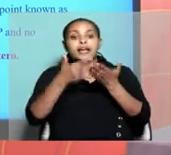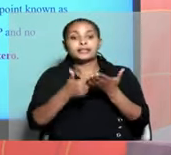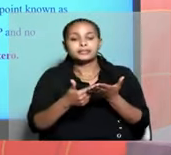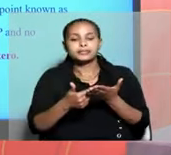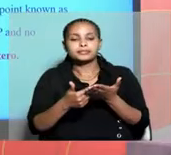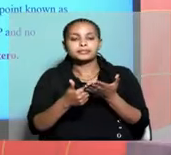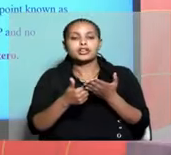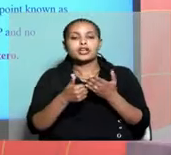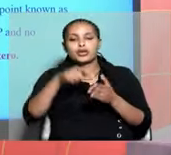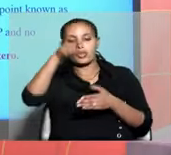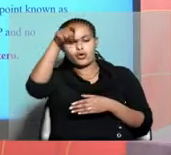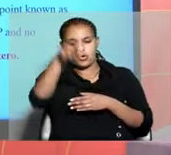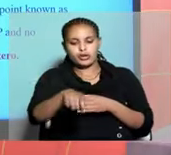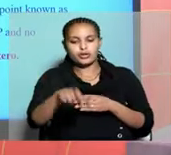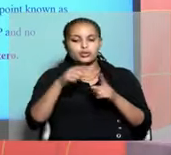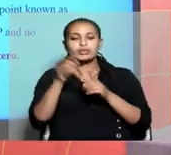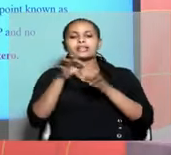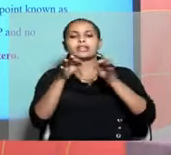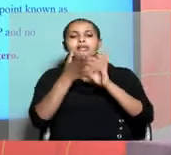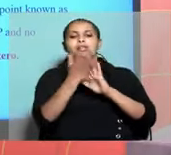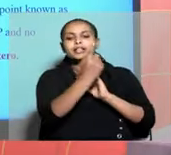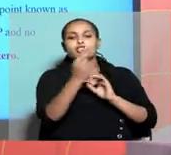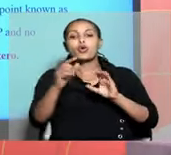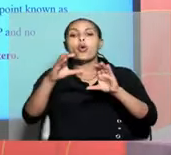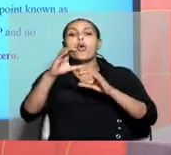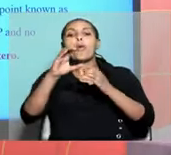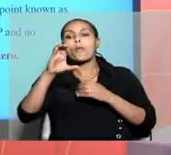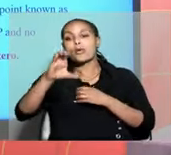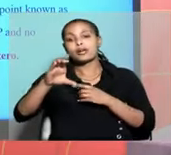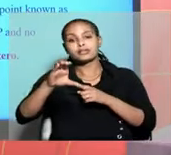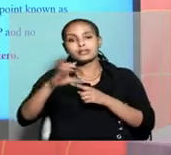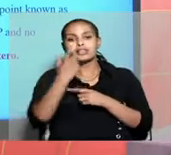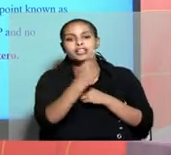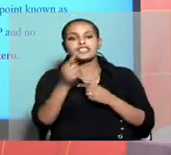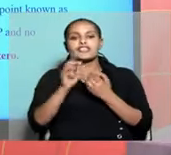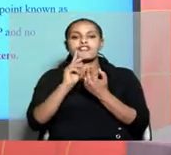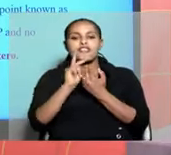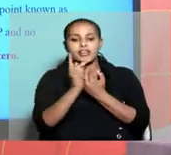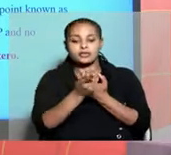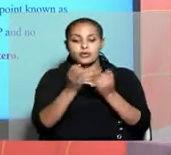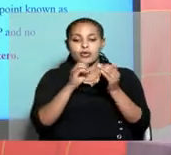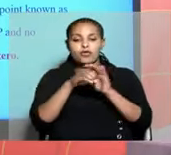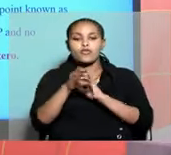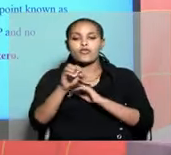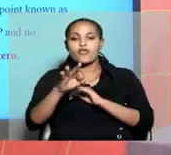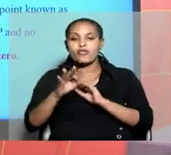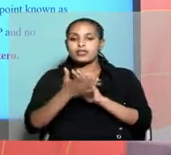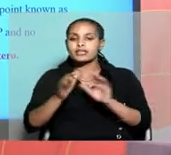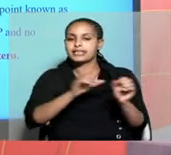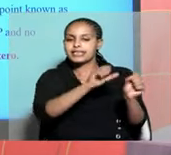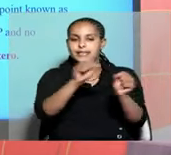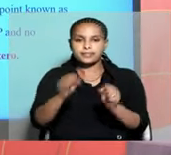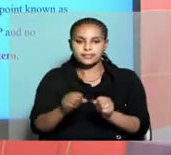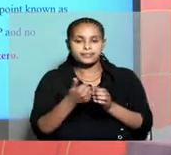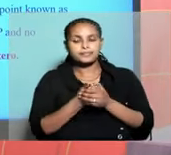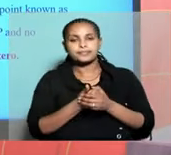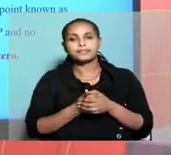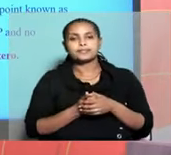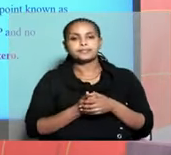that required to describe each component in each phase of the system.